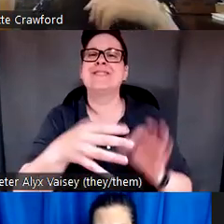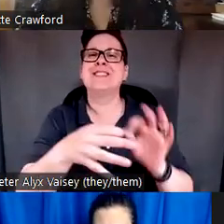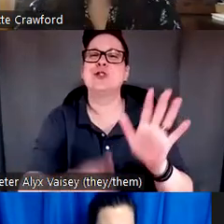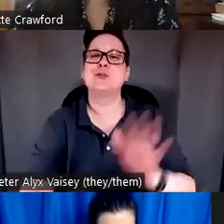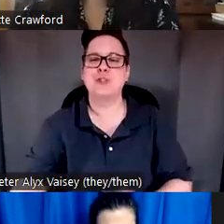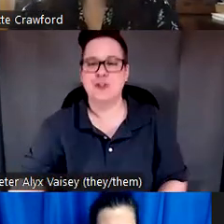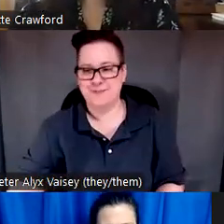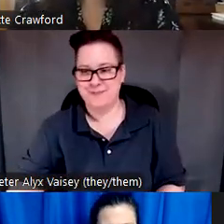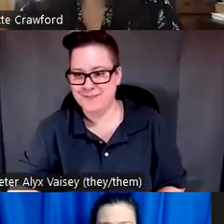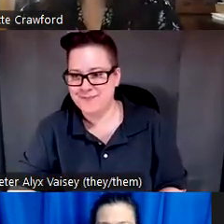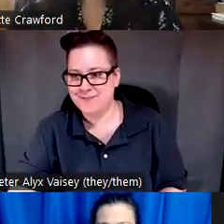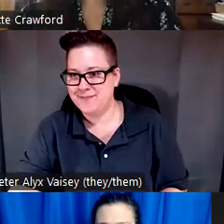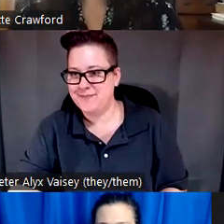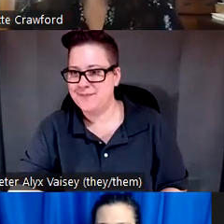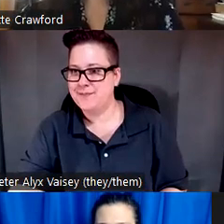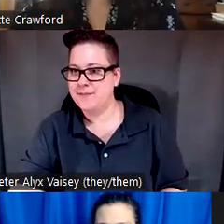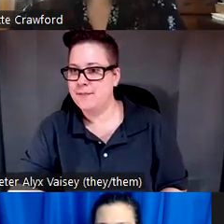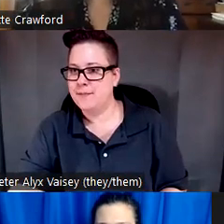Okay.